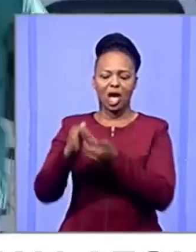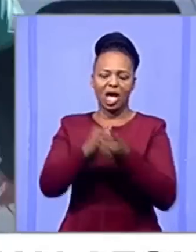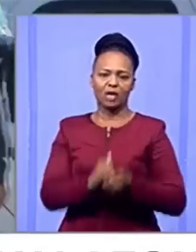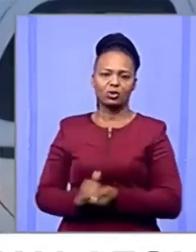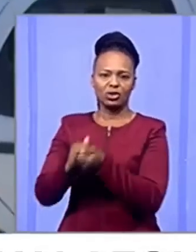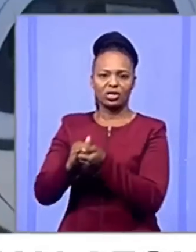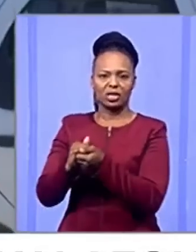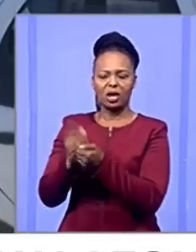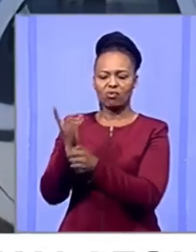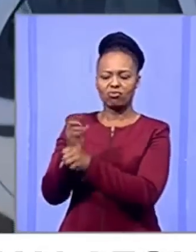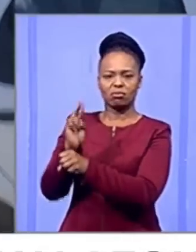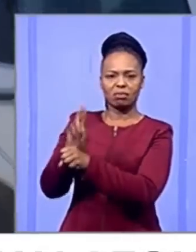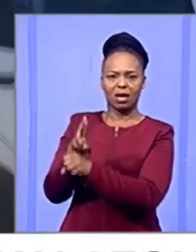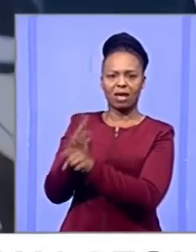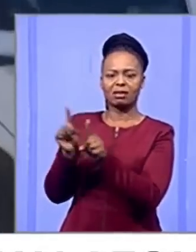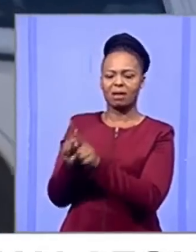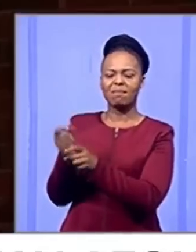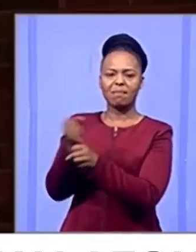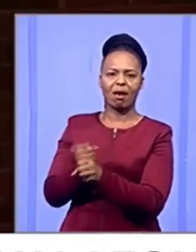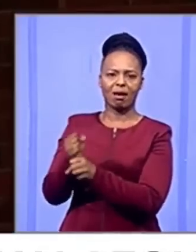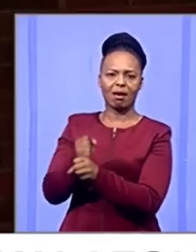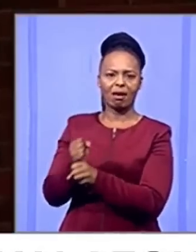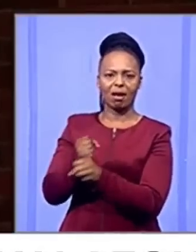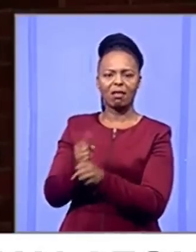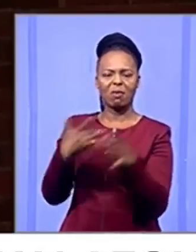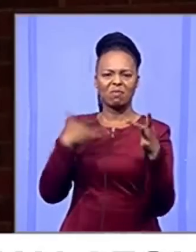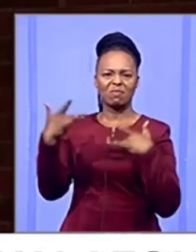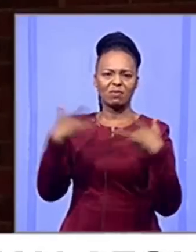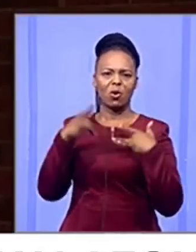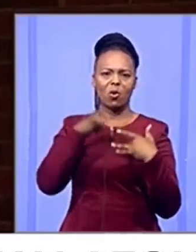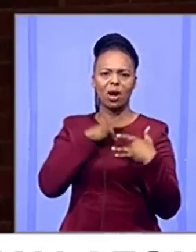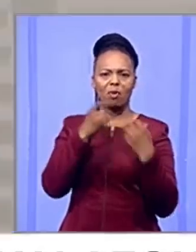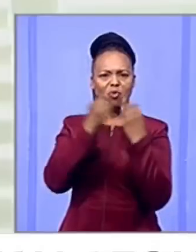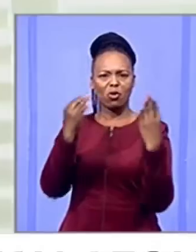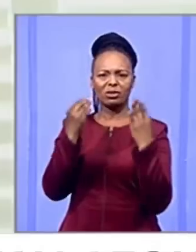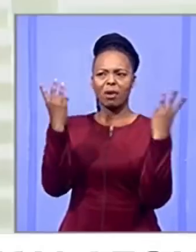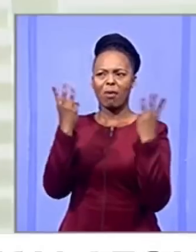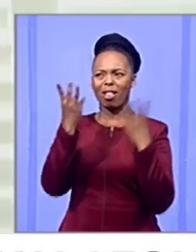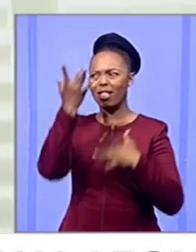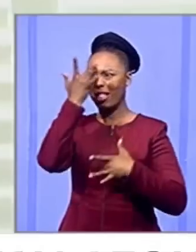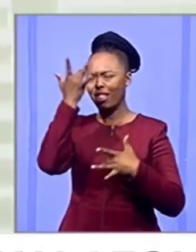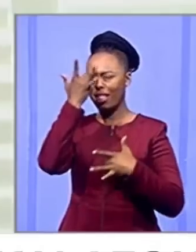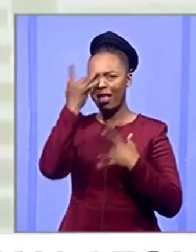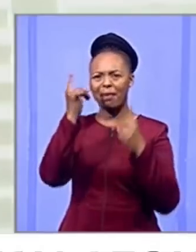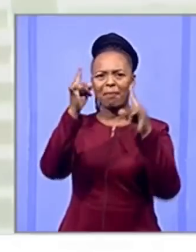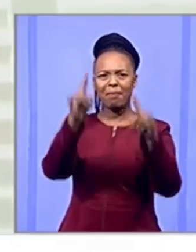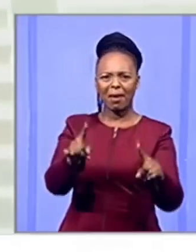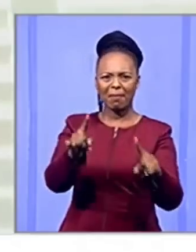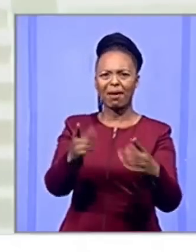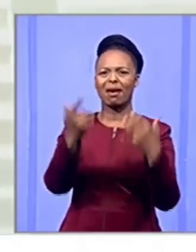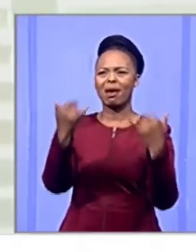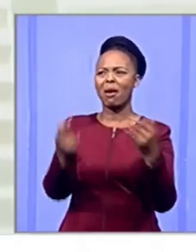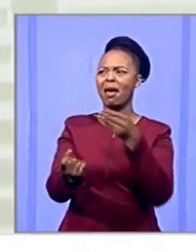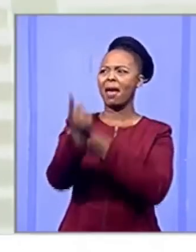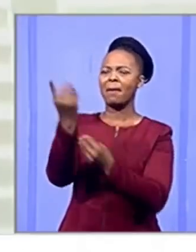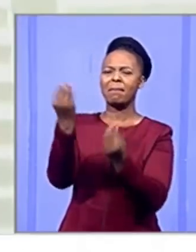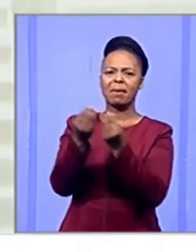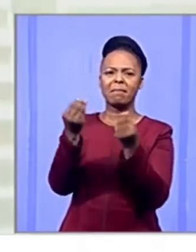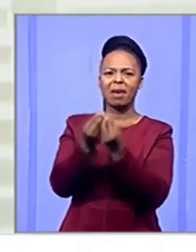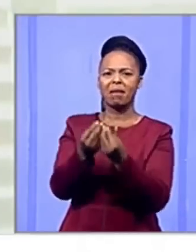o re o ngongoroiswa ke dipalopalo tsa ho nkuwa mehato kgahlano le lefapha. There's a number of problems in the clinical